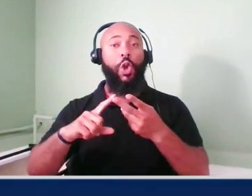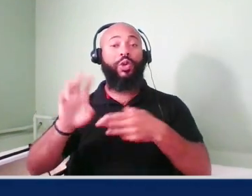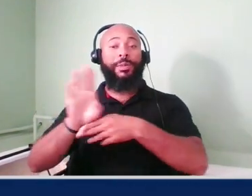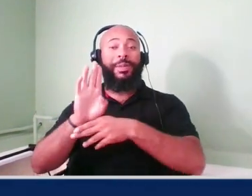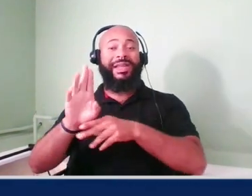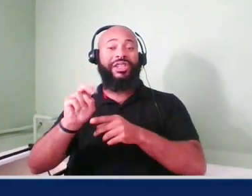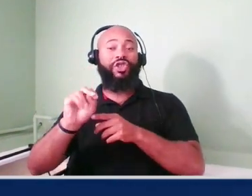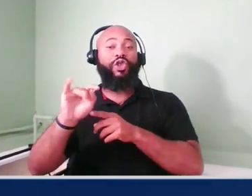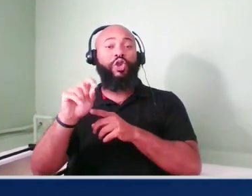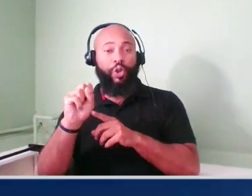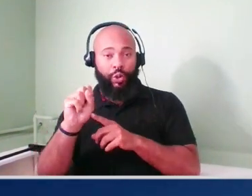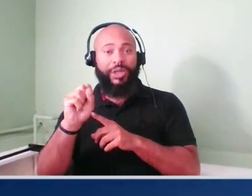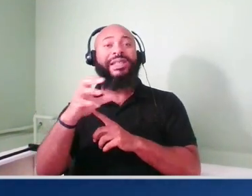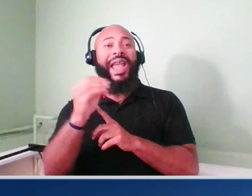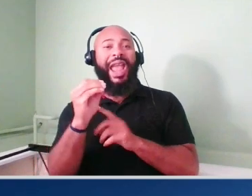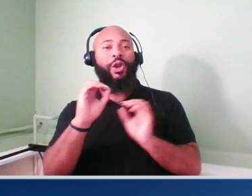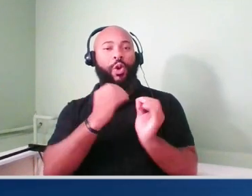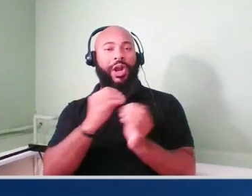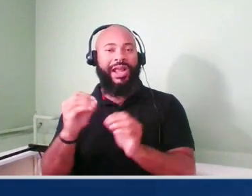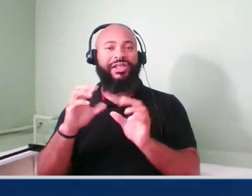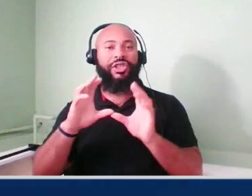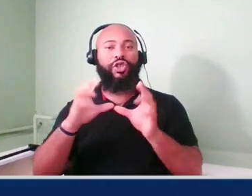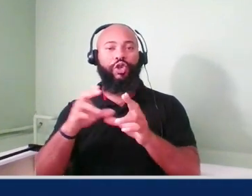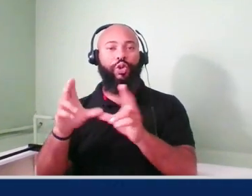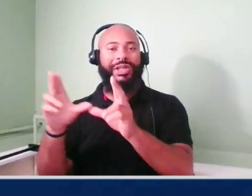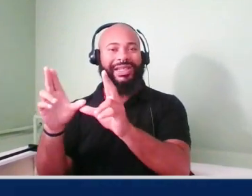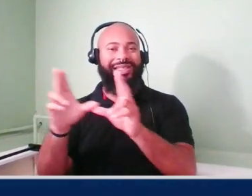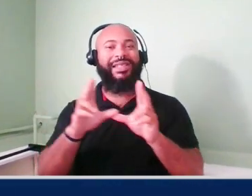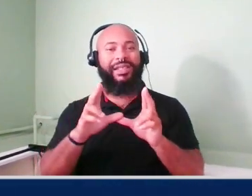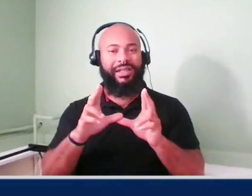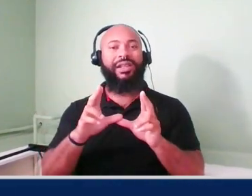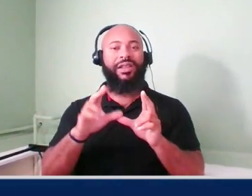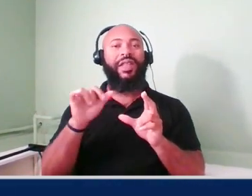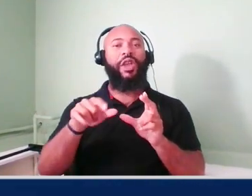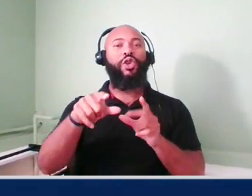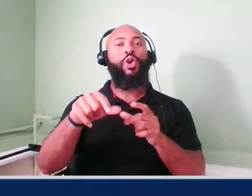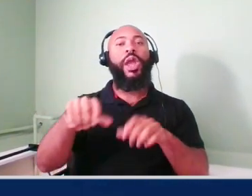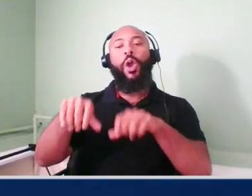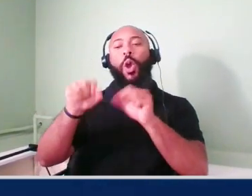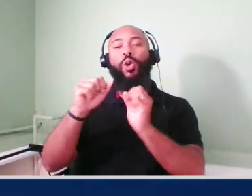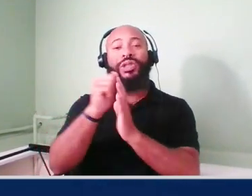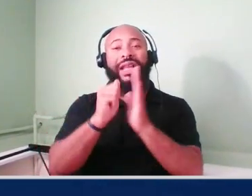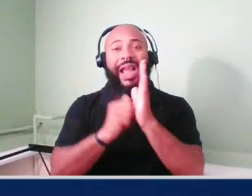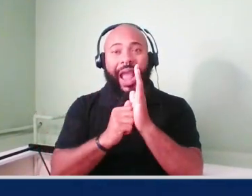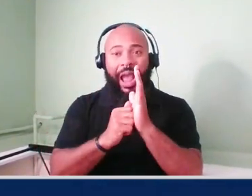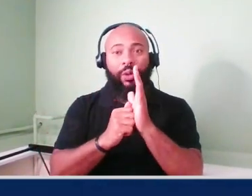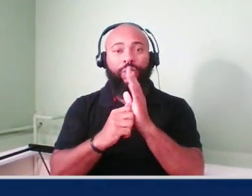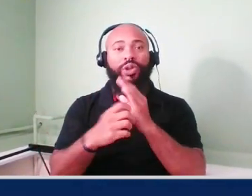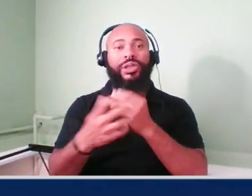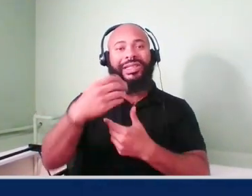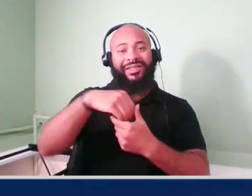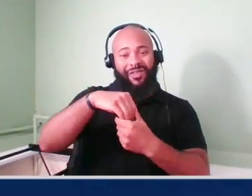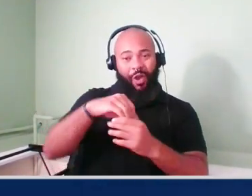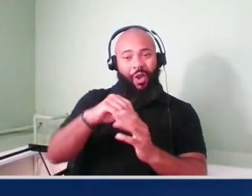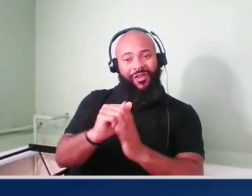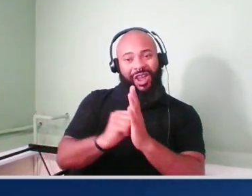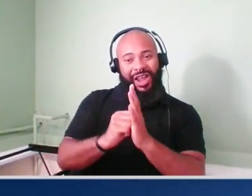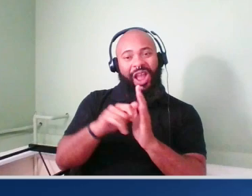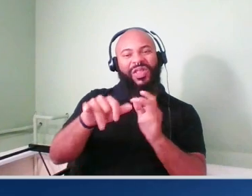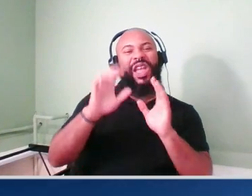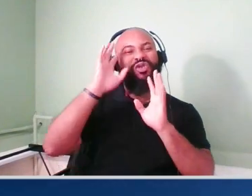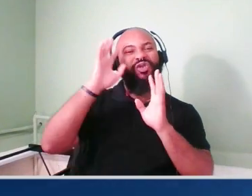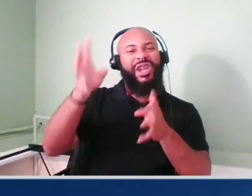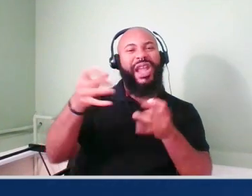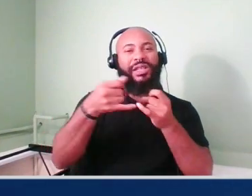in organizational units, correct? Mm-hmm. Within which you can host accounts, within which you can have accounts, and that creates that boundary for you